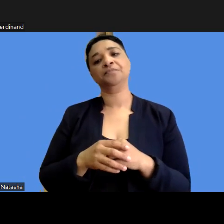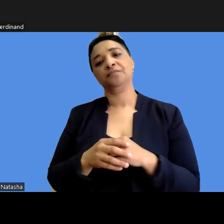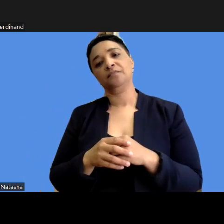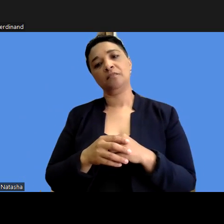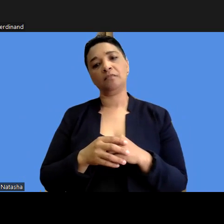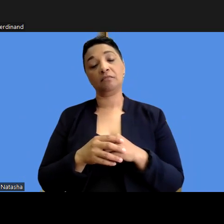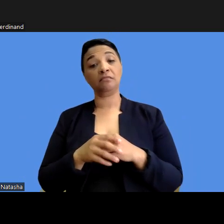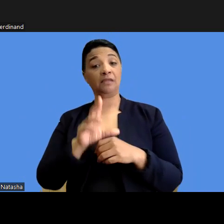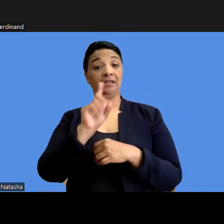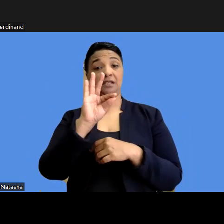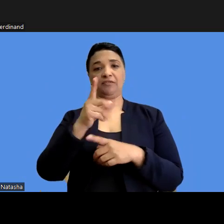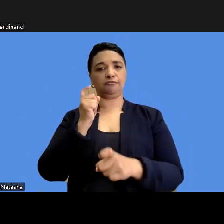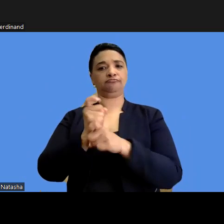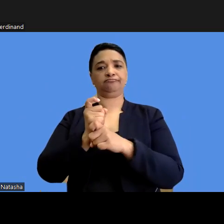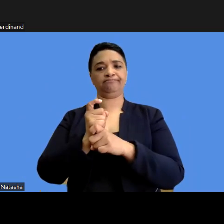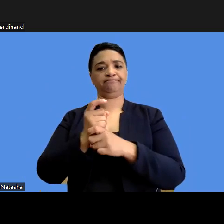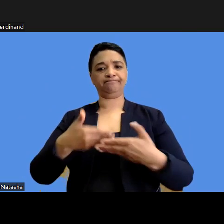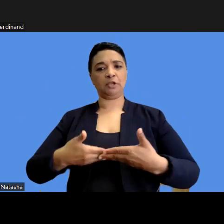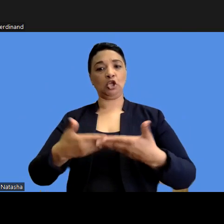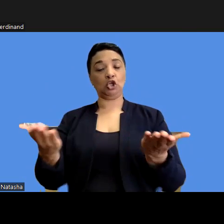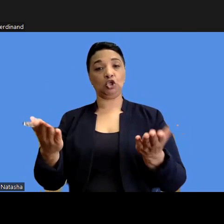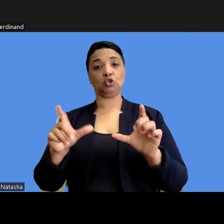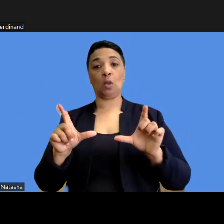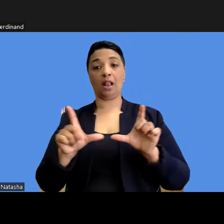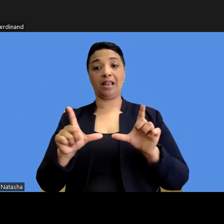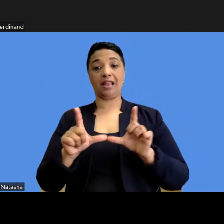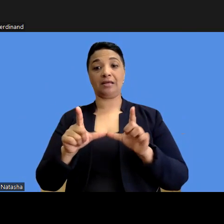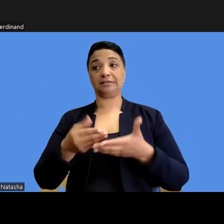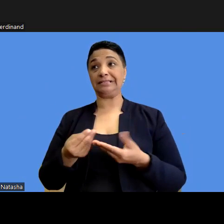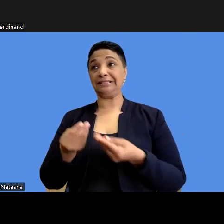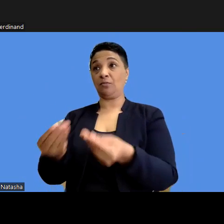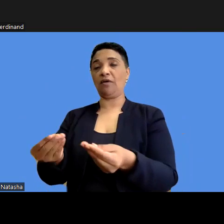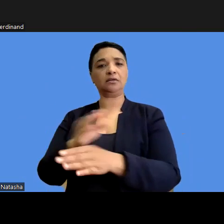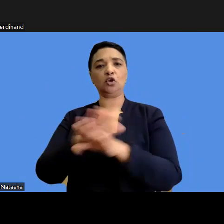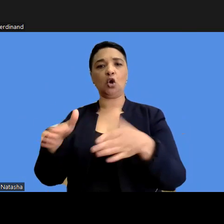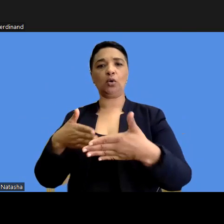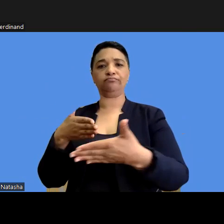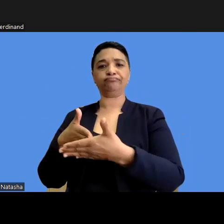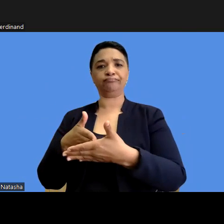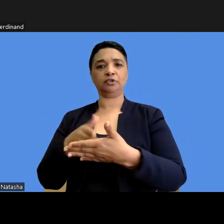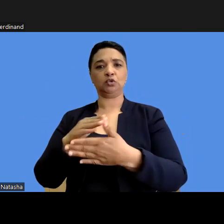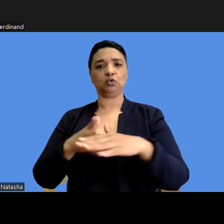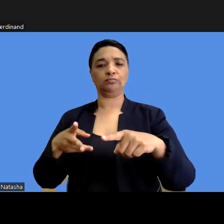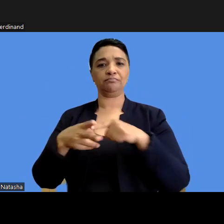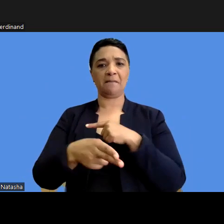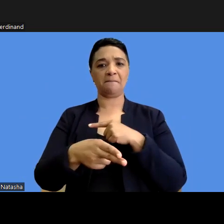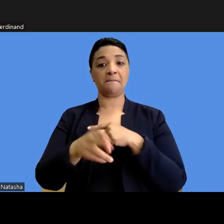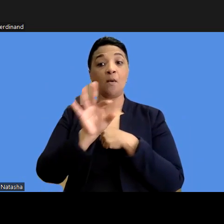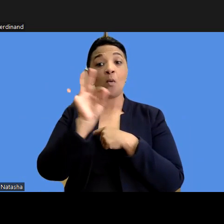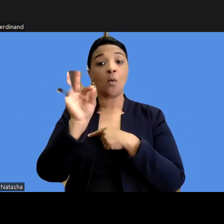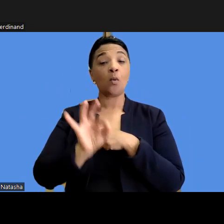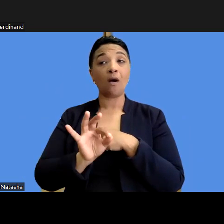and still their activities almost stop. because they don't have updated lessons.